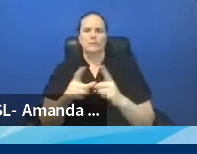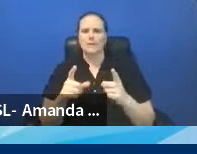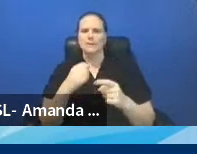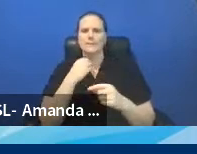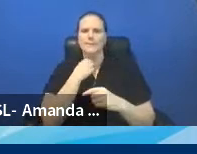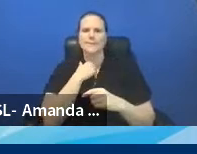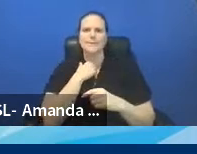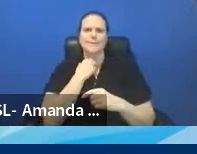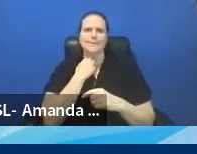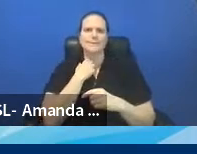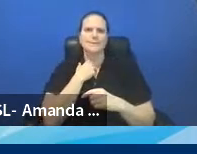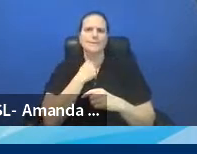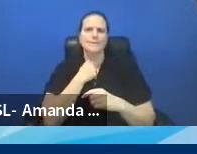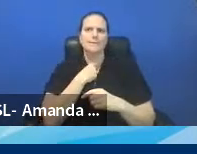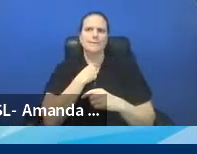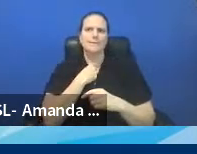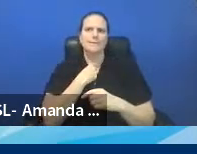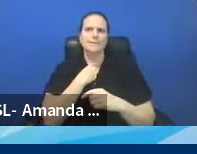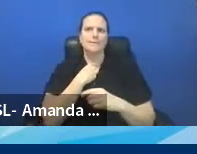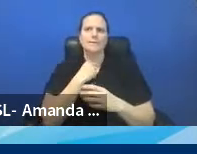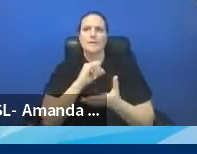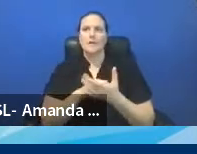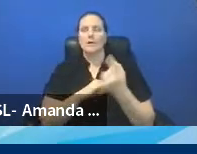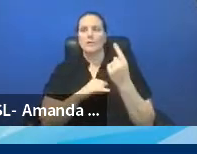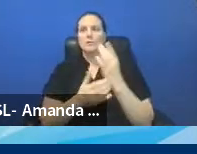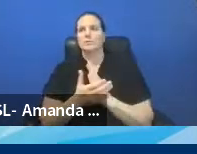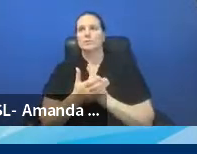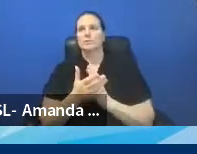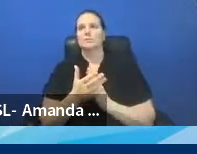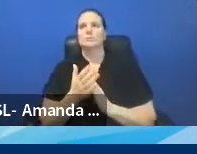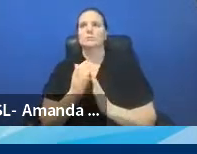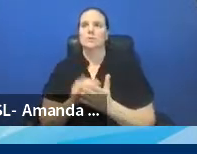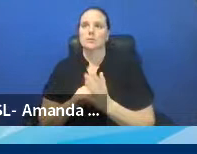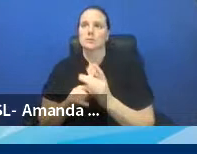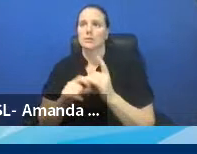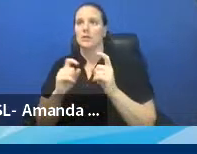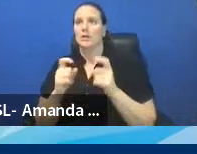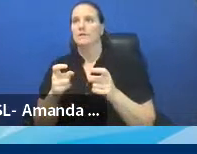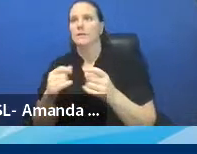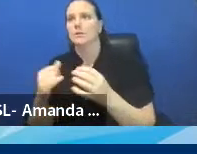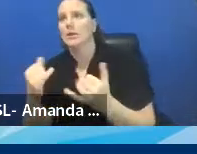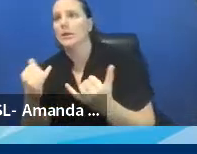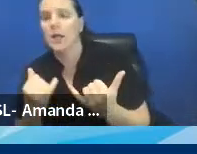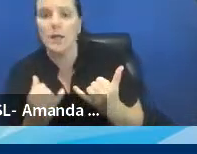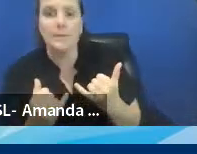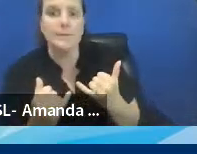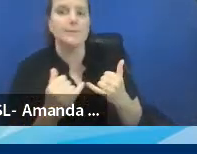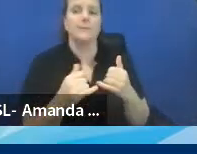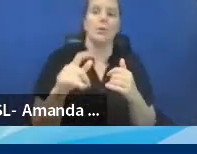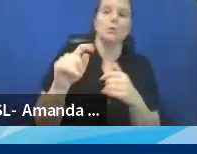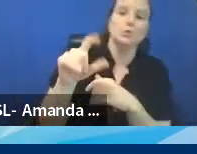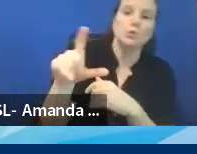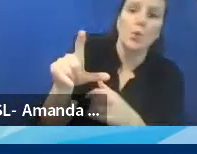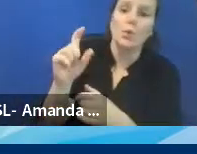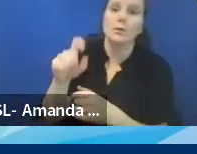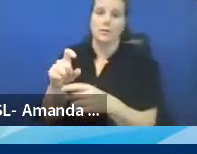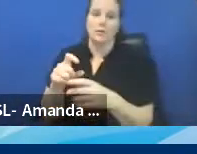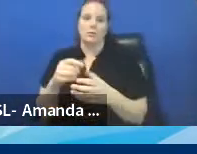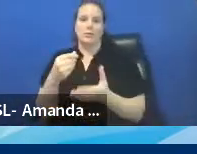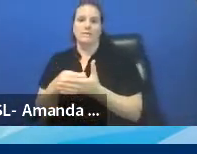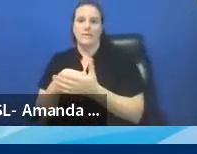is the one piece that is kind of a given at this point is tolling is needed to fund the